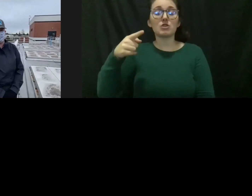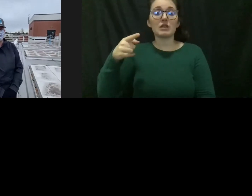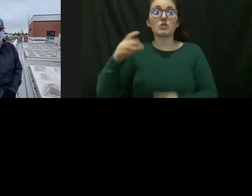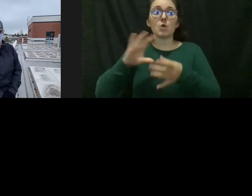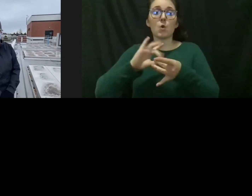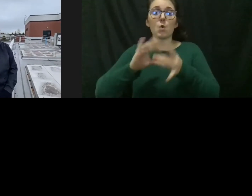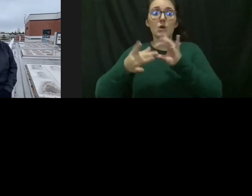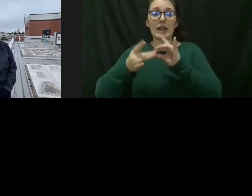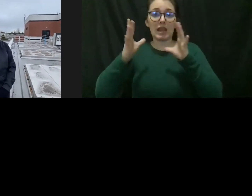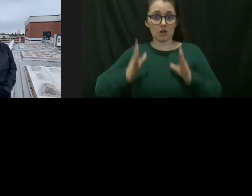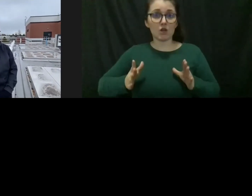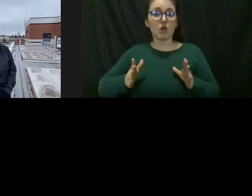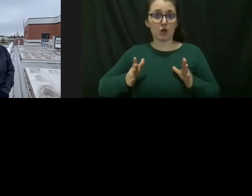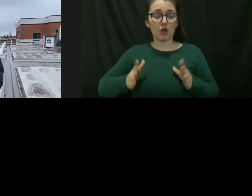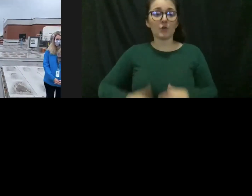Wastewater Management Commission.